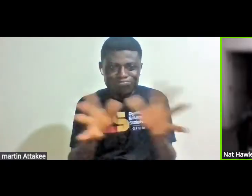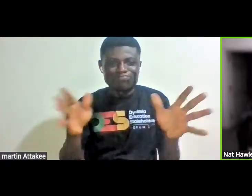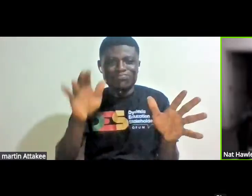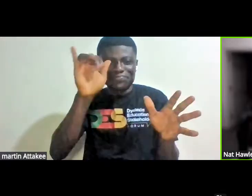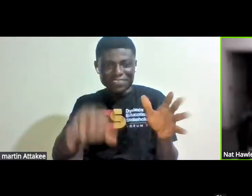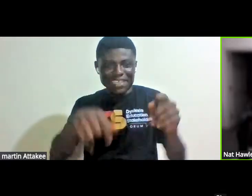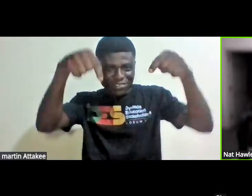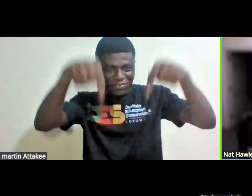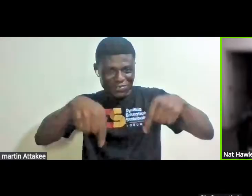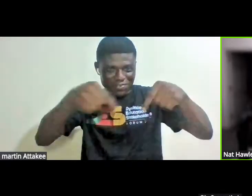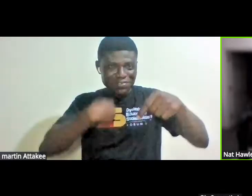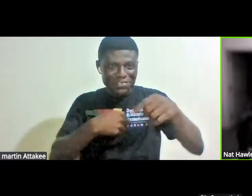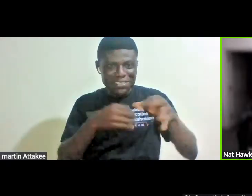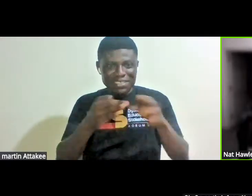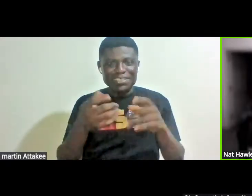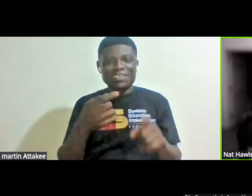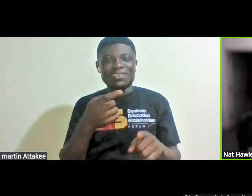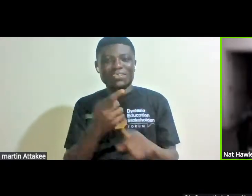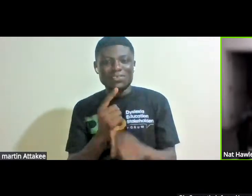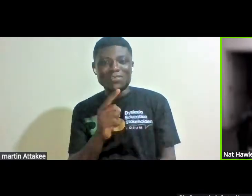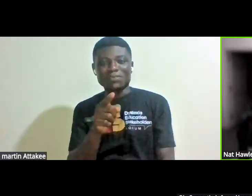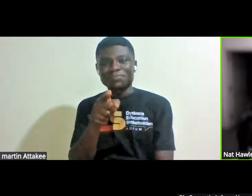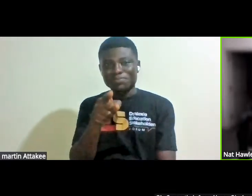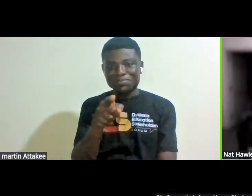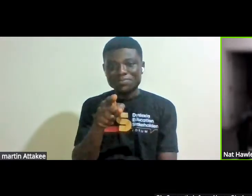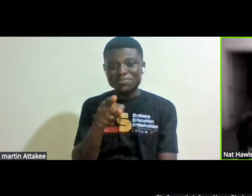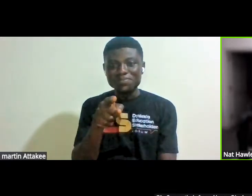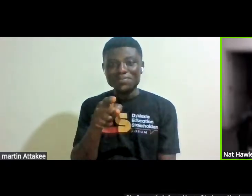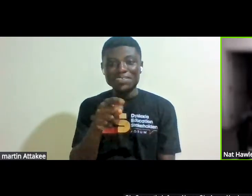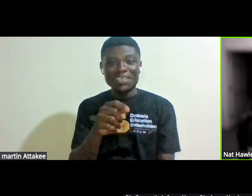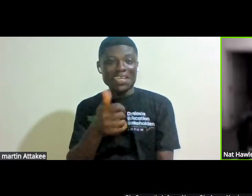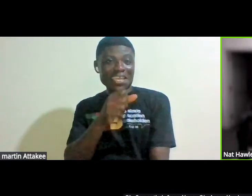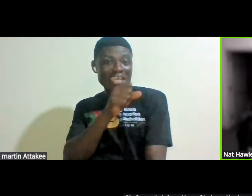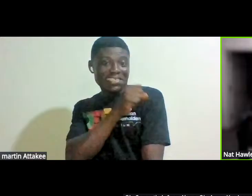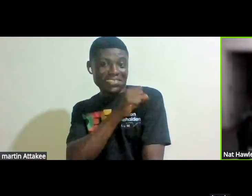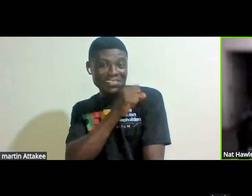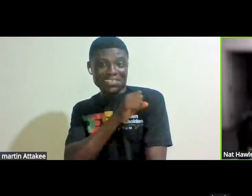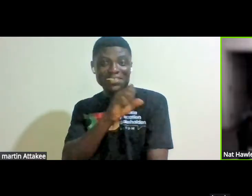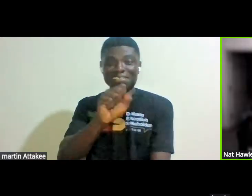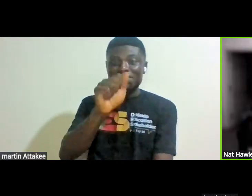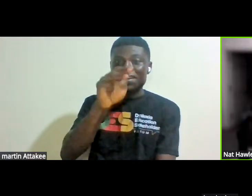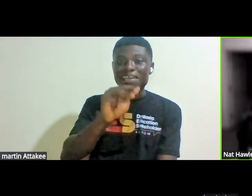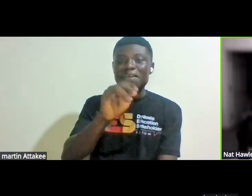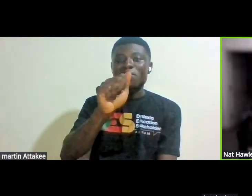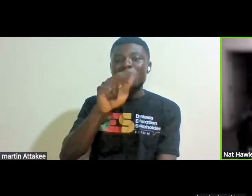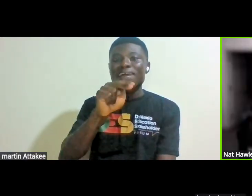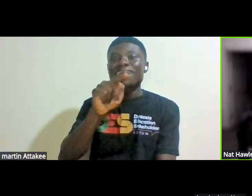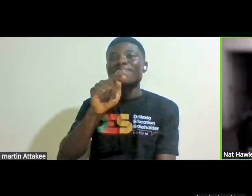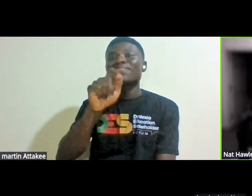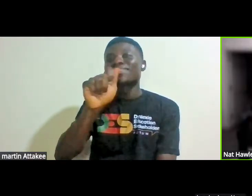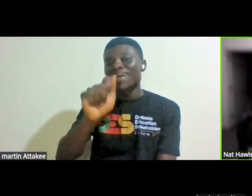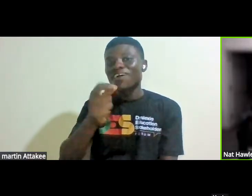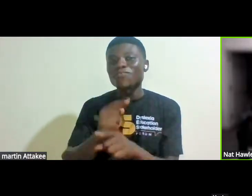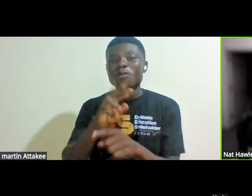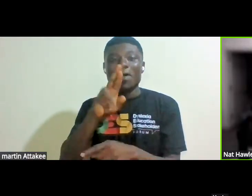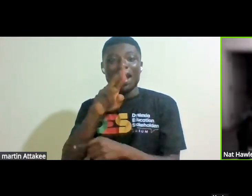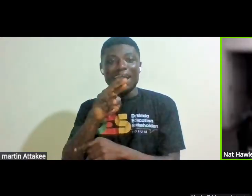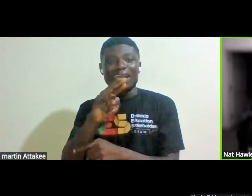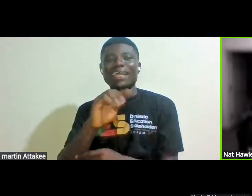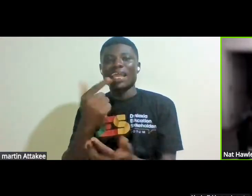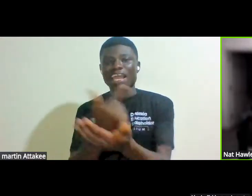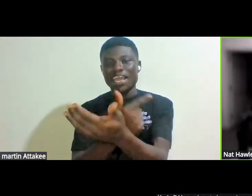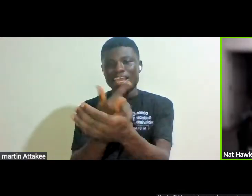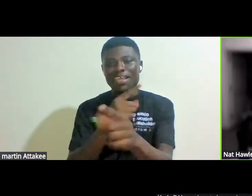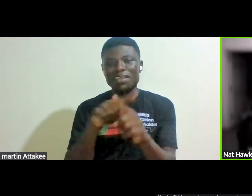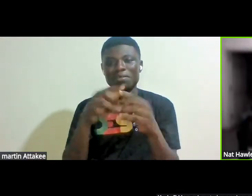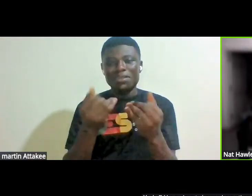Oh, Samantha's from Accra. Oh, Accra. I've actually been there. Lovely place. Yeah, I'd be curious to know where other people